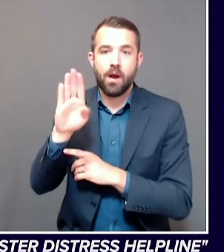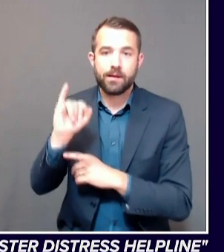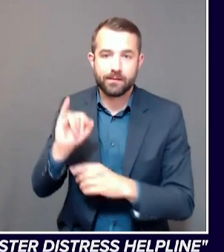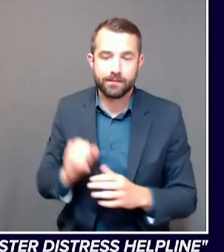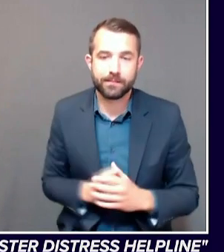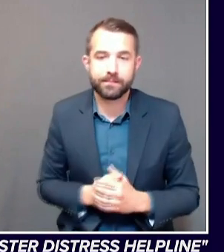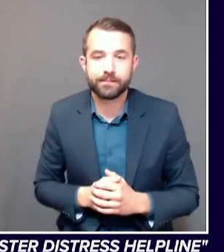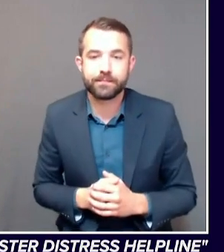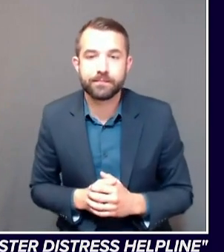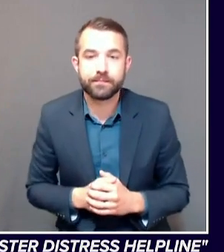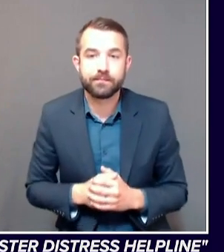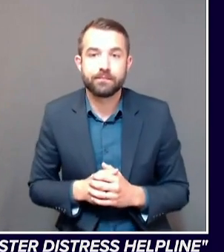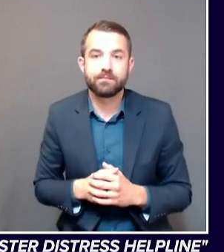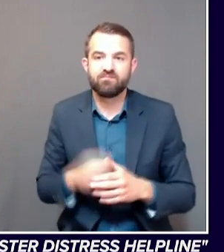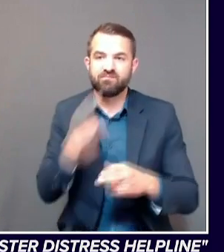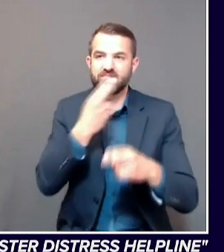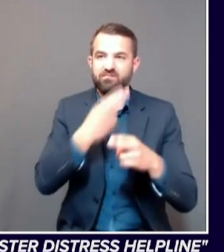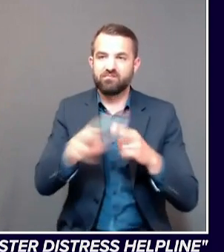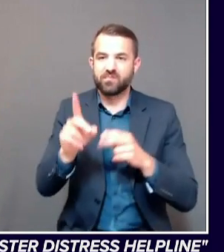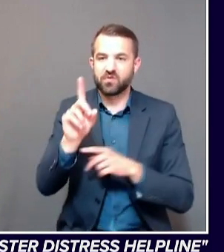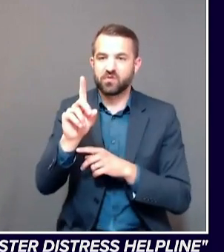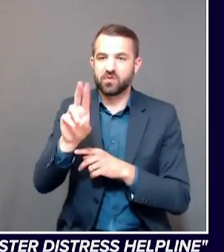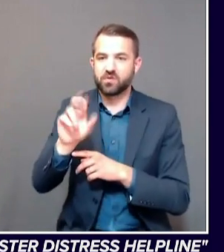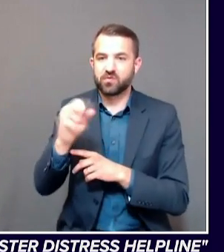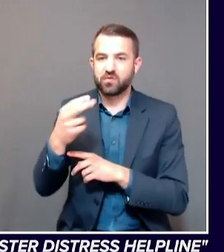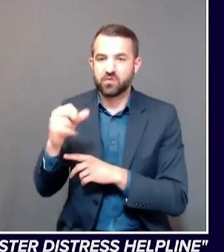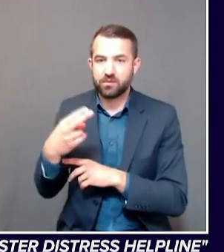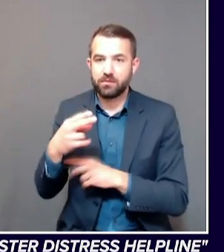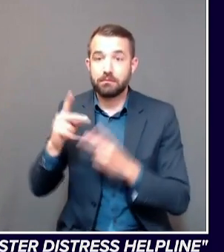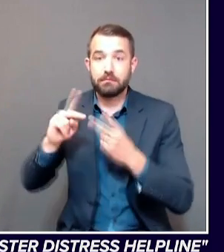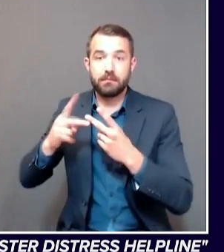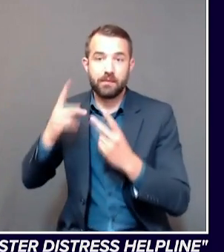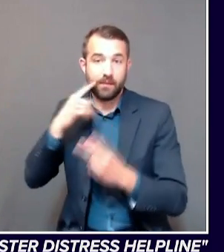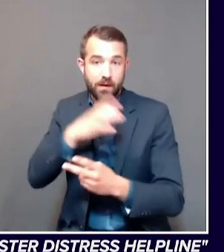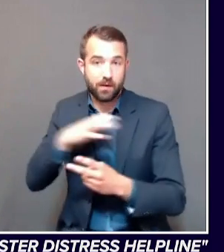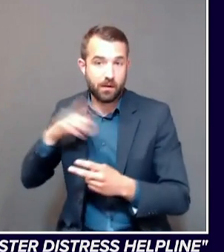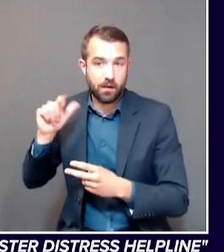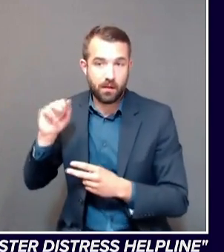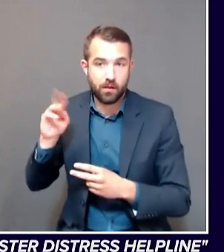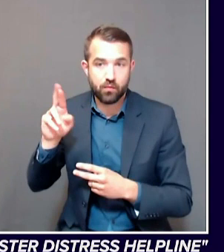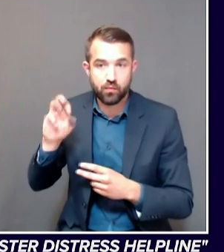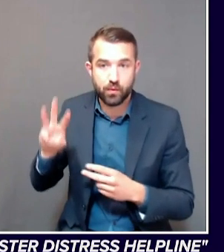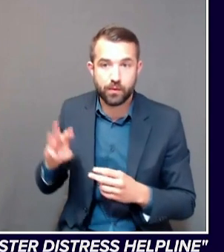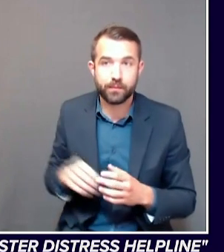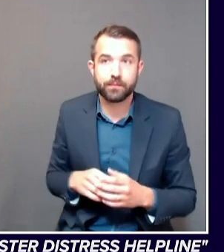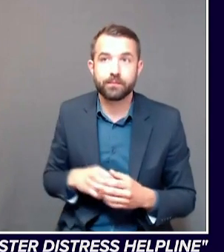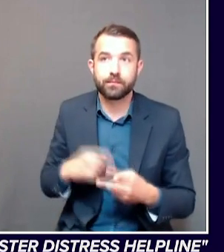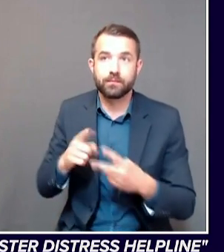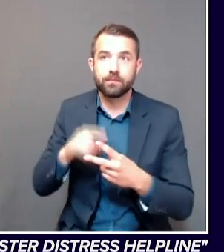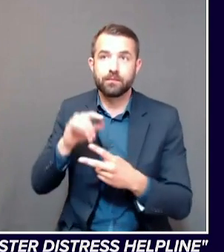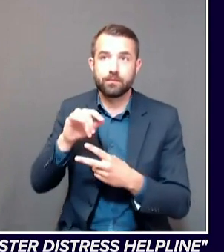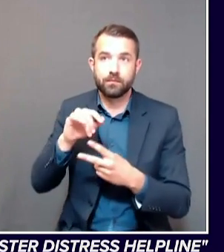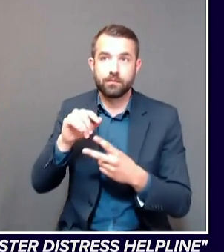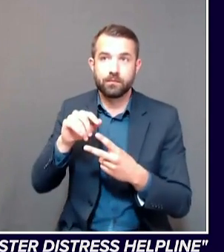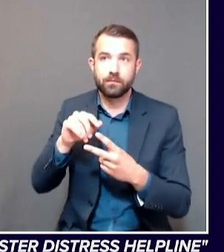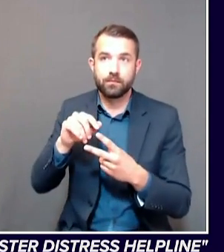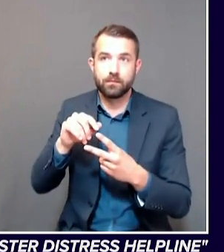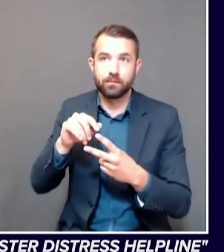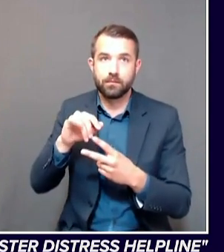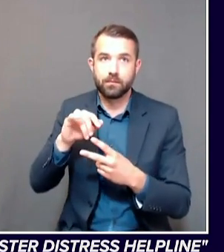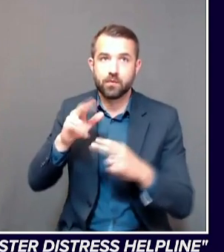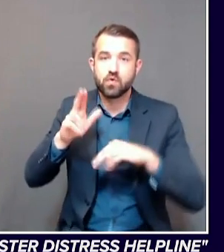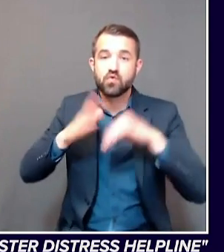Dr. Shah, just a quick one for you and then one for the commissioner. Can you give us an update on the Timro outbreak and the contact tracing and just the